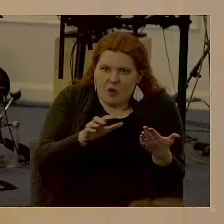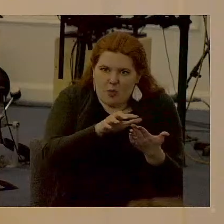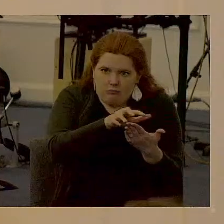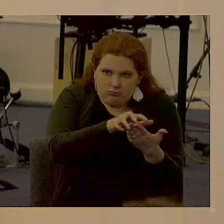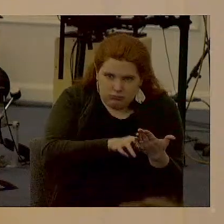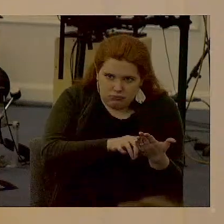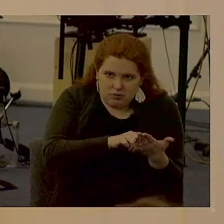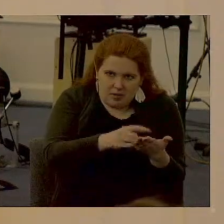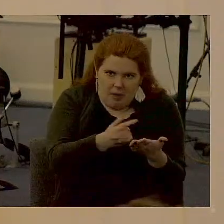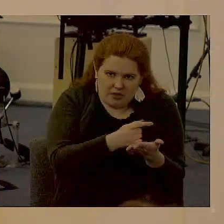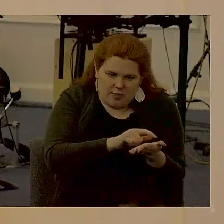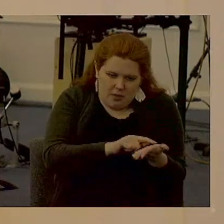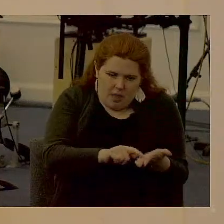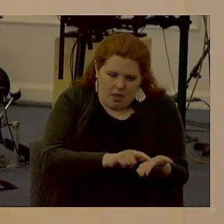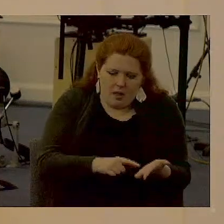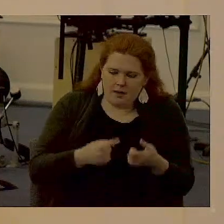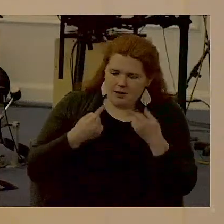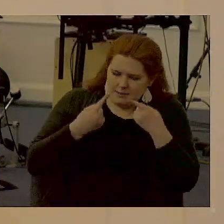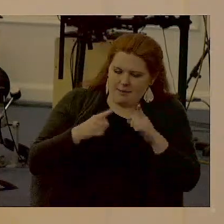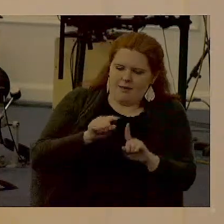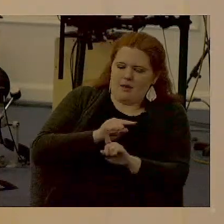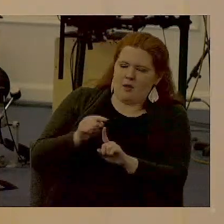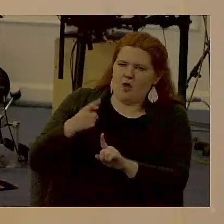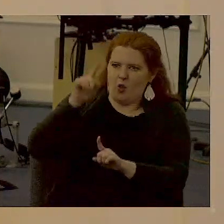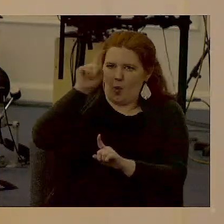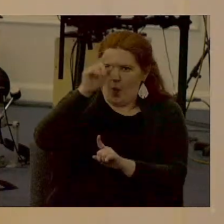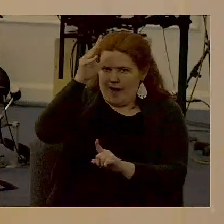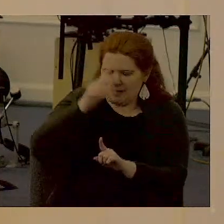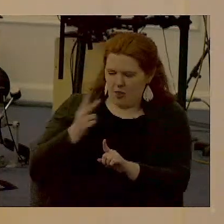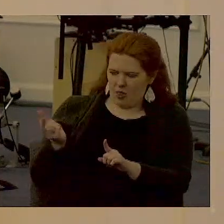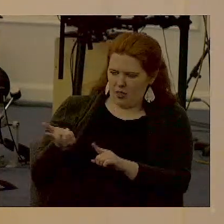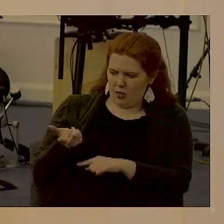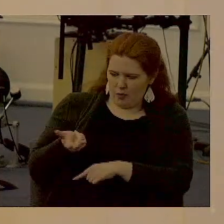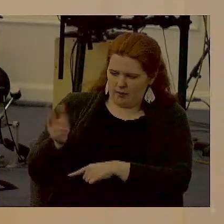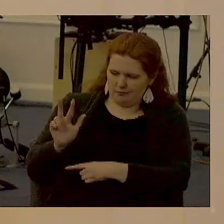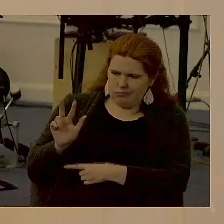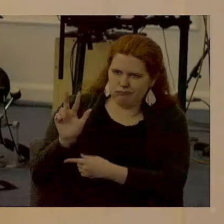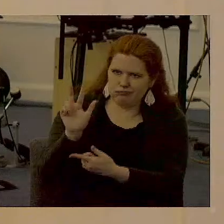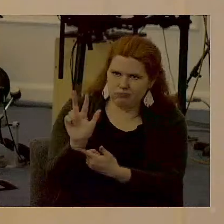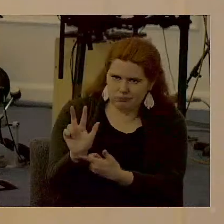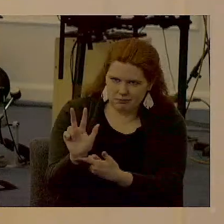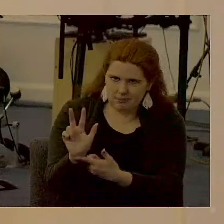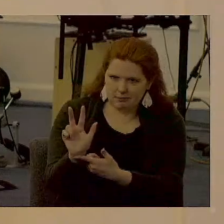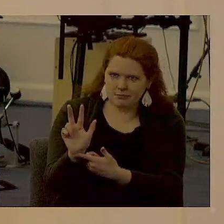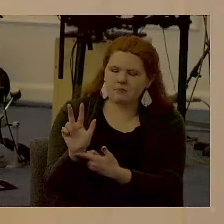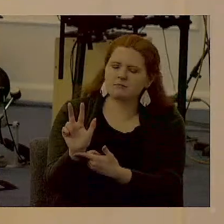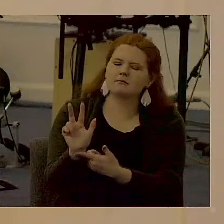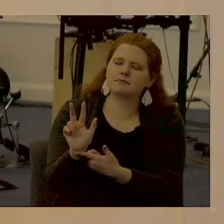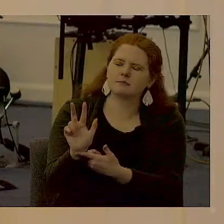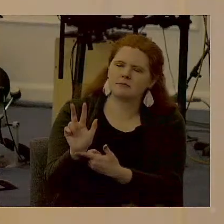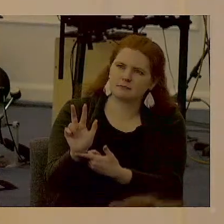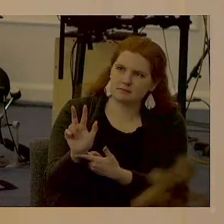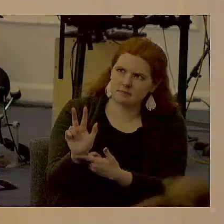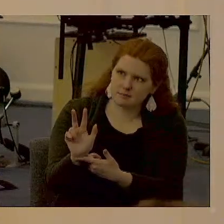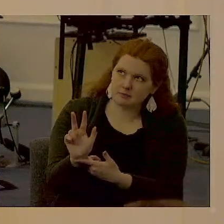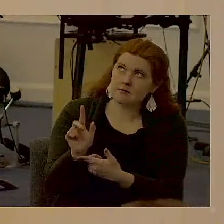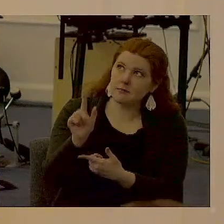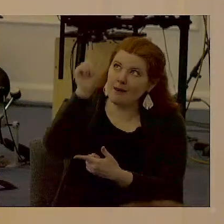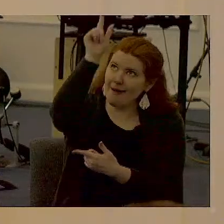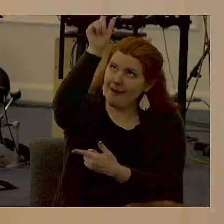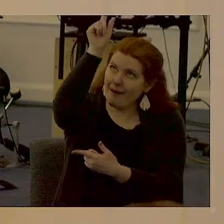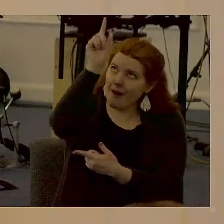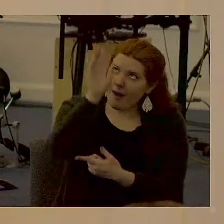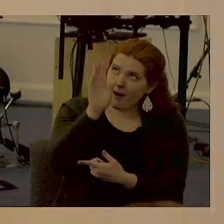is really declaring with these wise men coming, with these magi coming, that he is